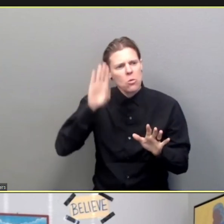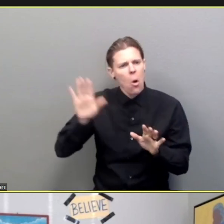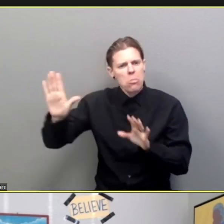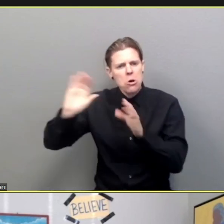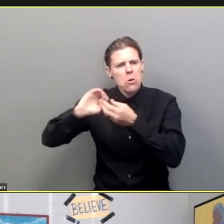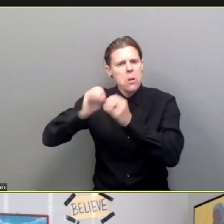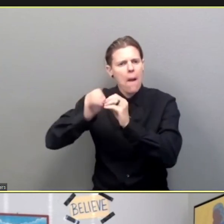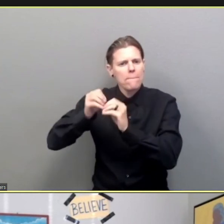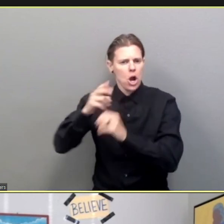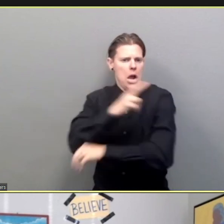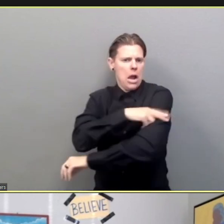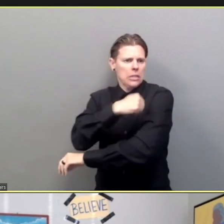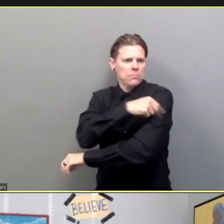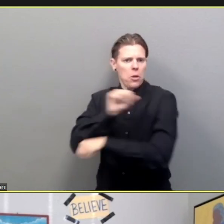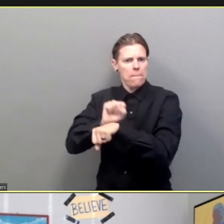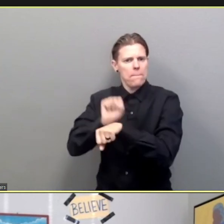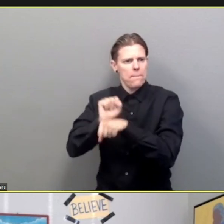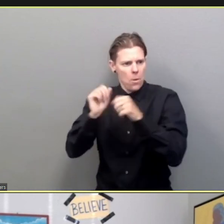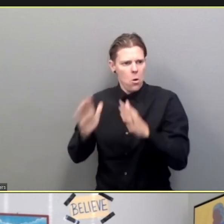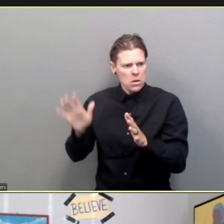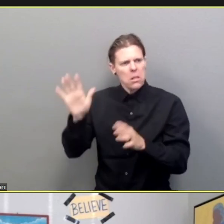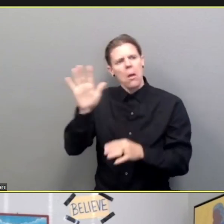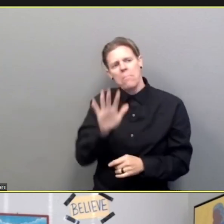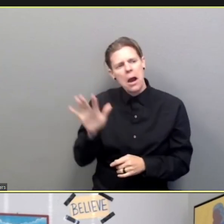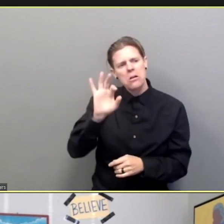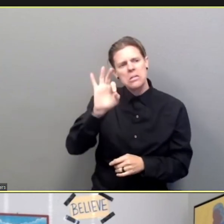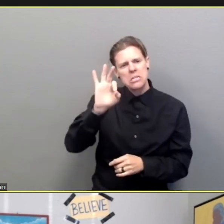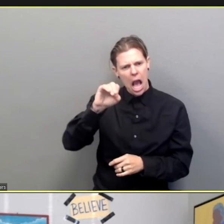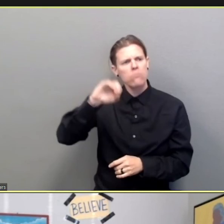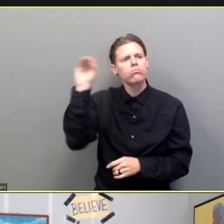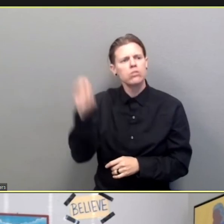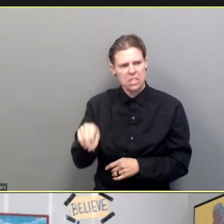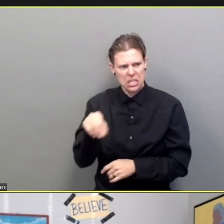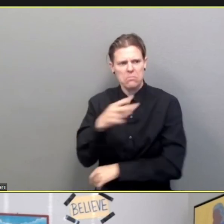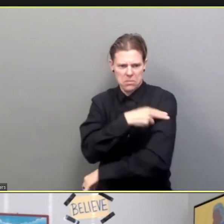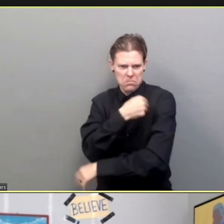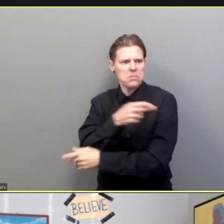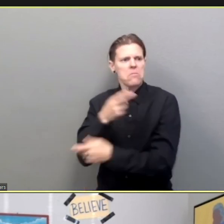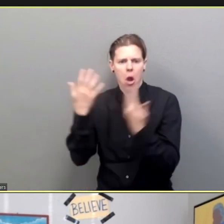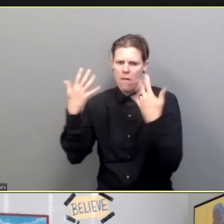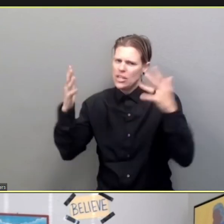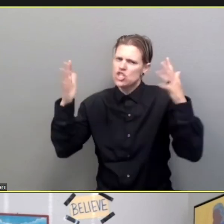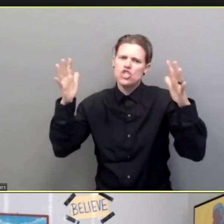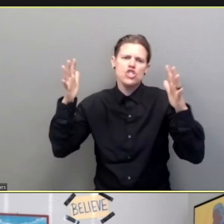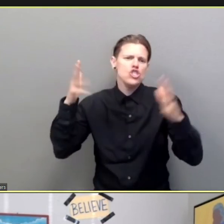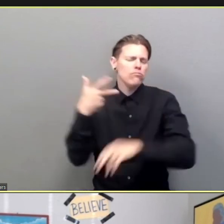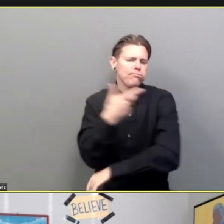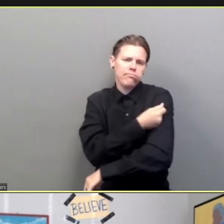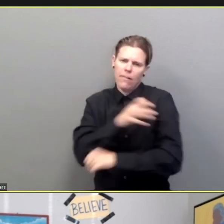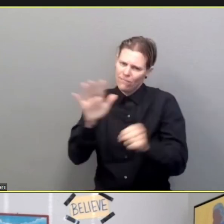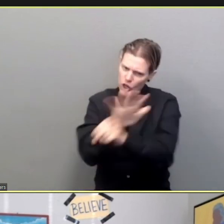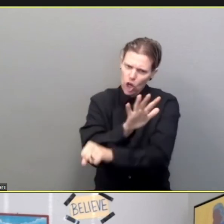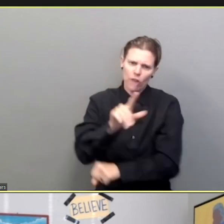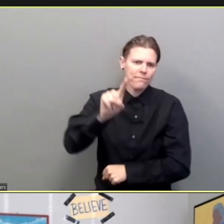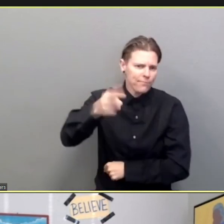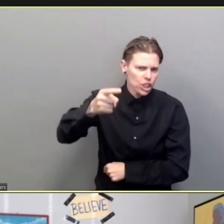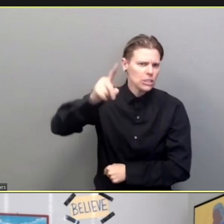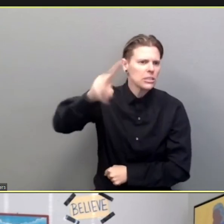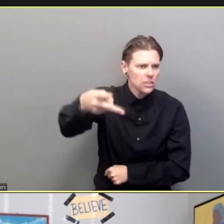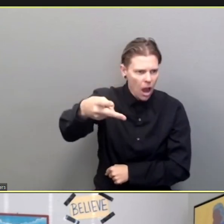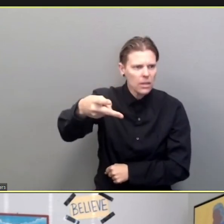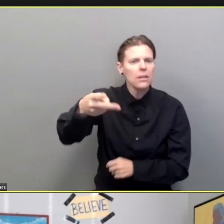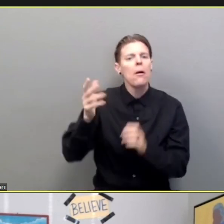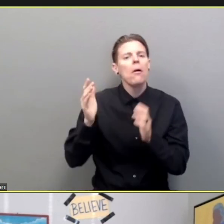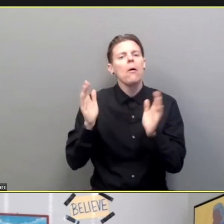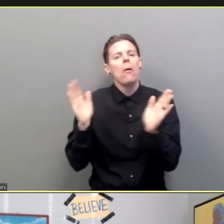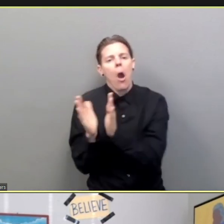of hospital workers are vaccinated fully, 2% partially vaccinated, and